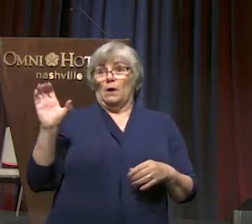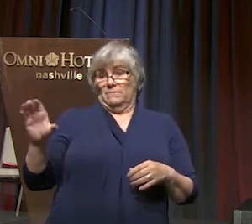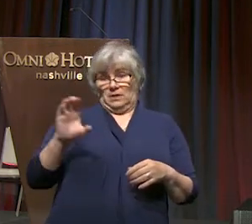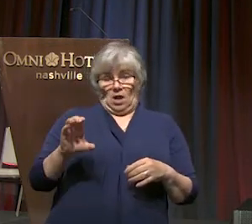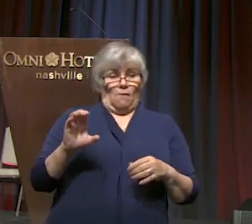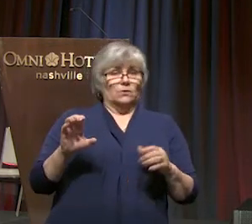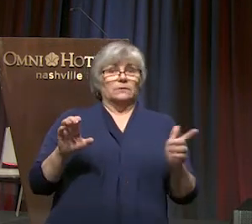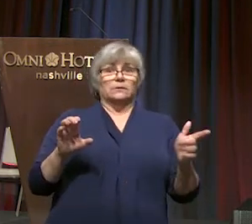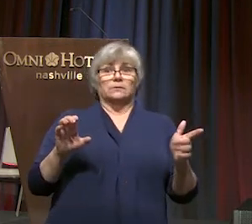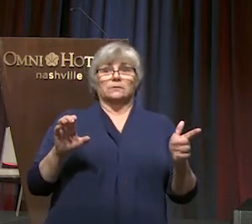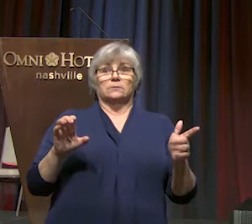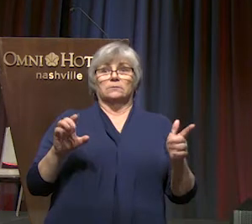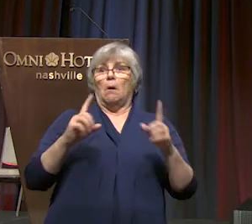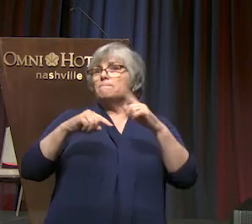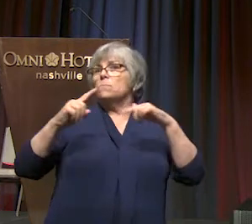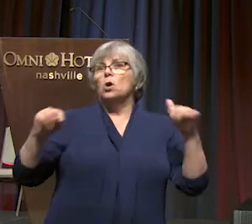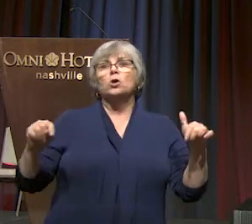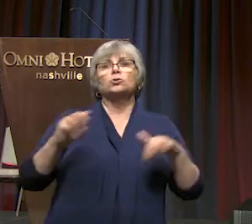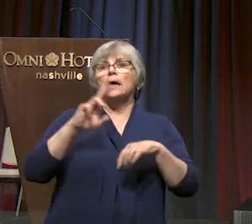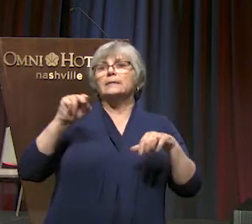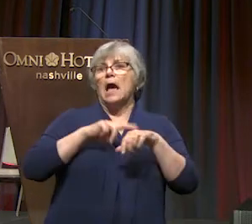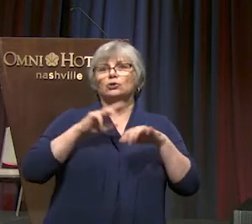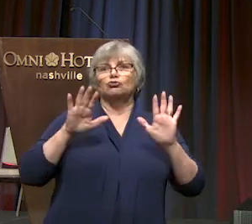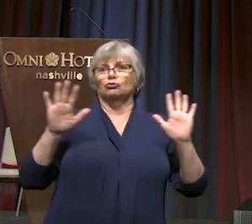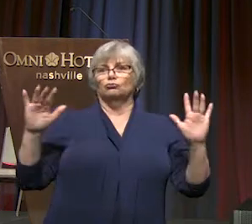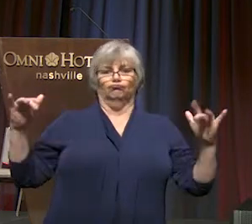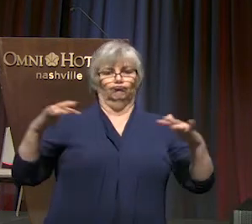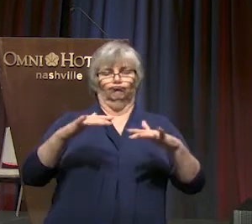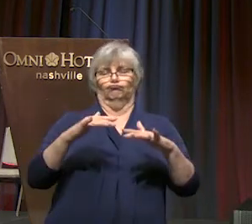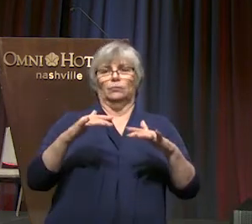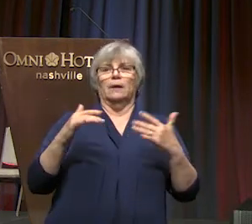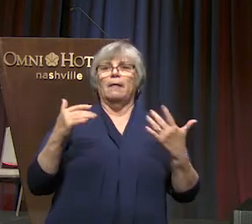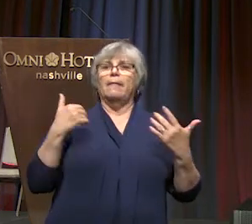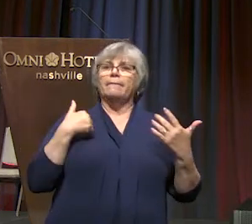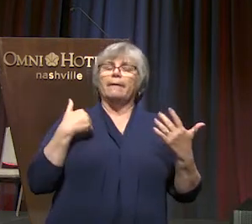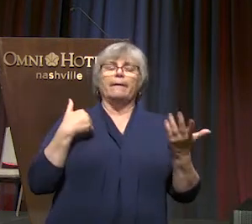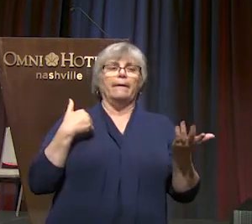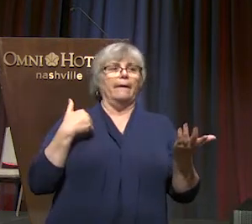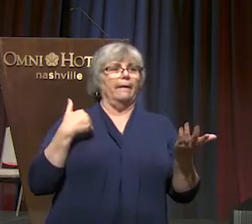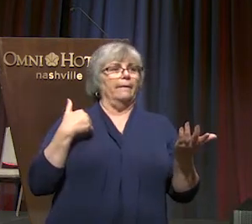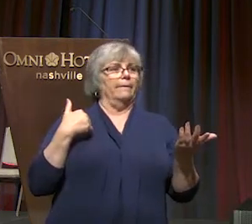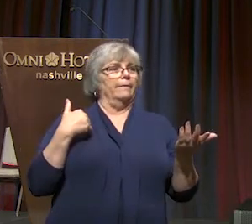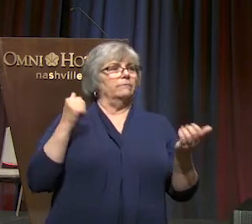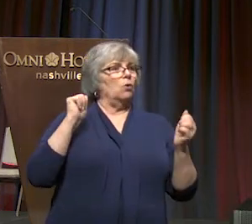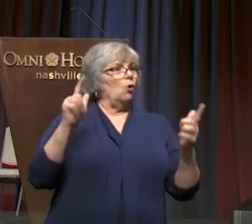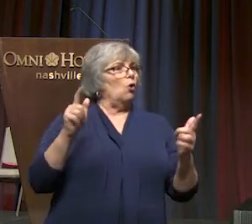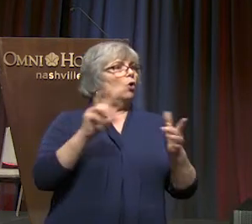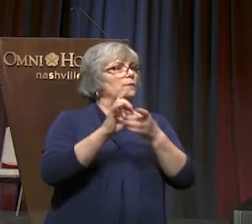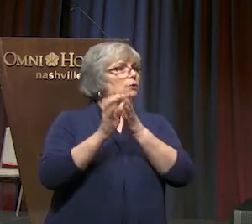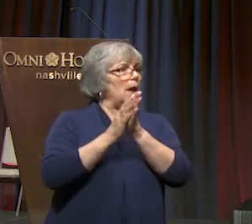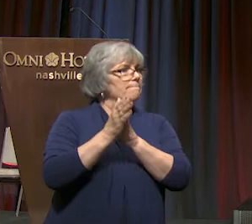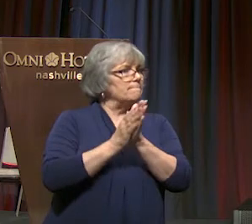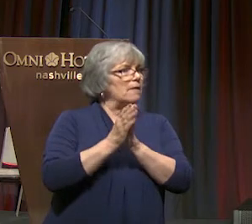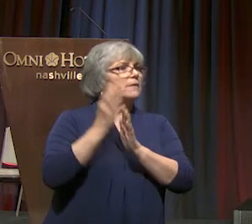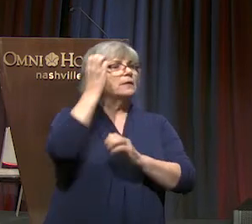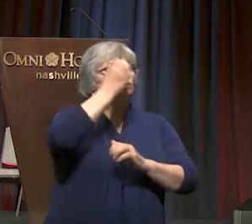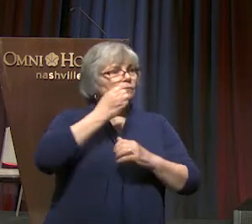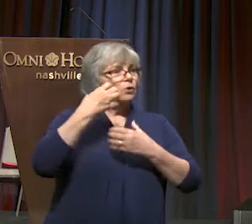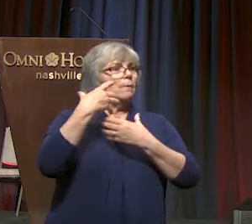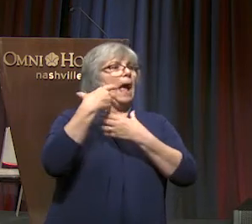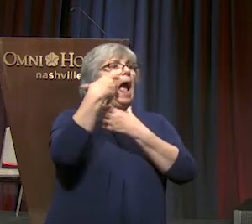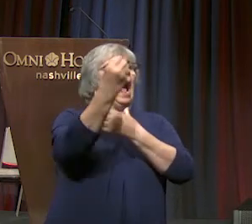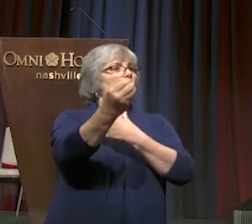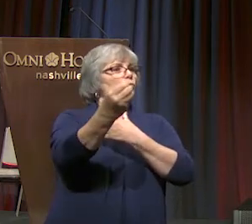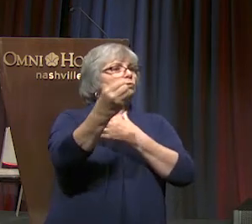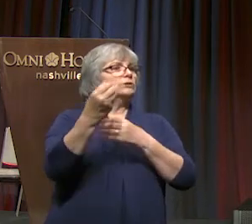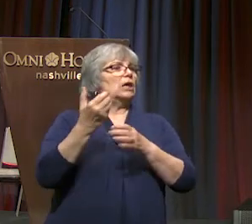as you heard, are multinational. They contain all the United Methodists in Europe outside